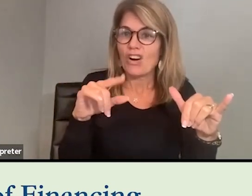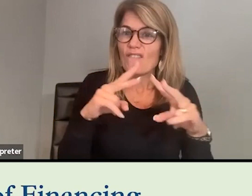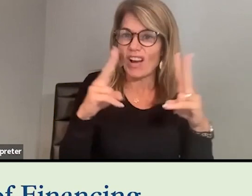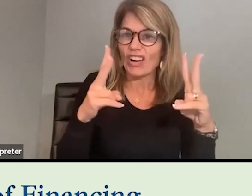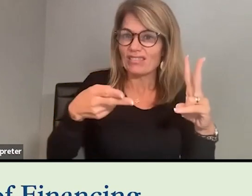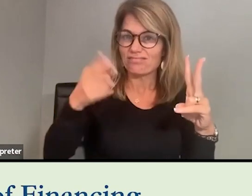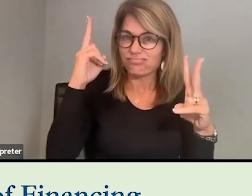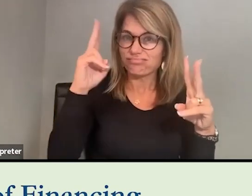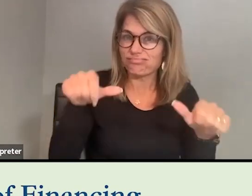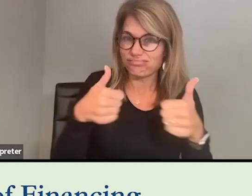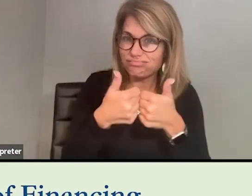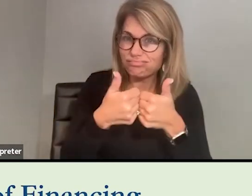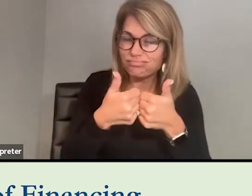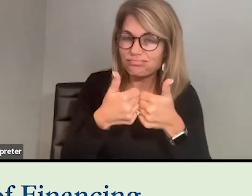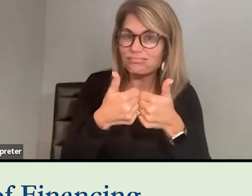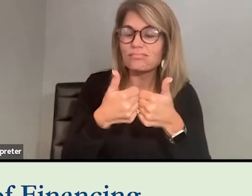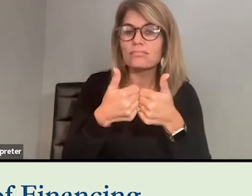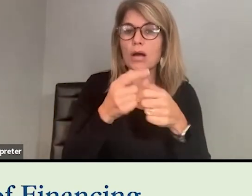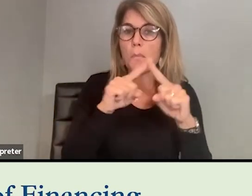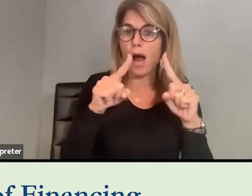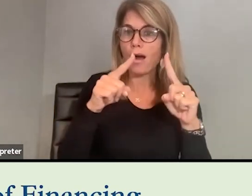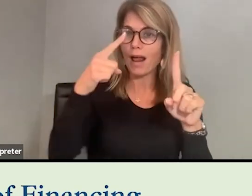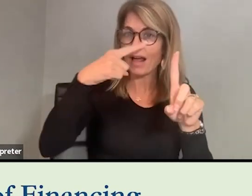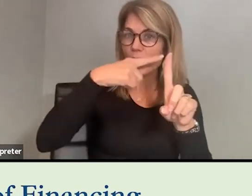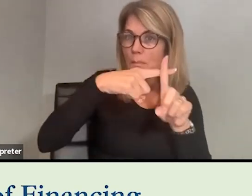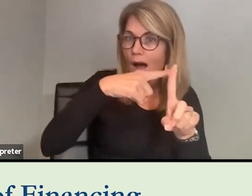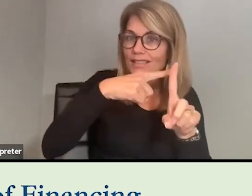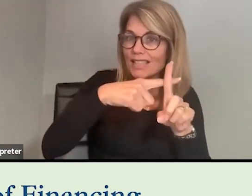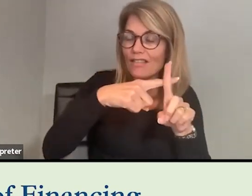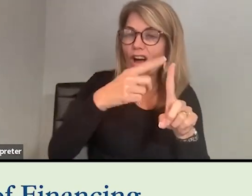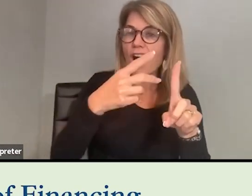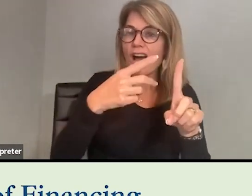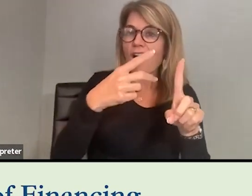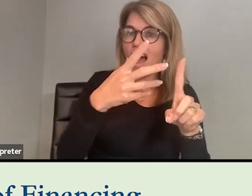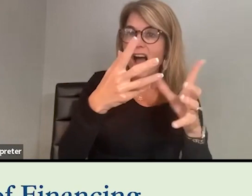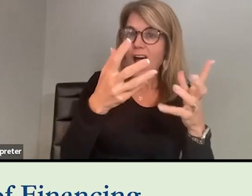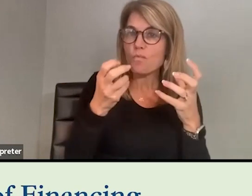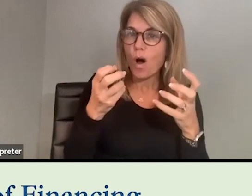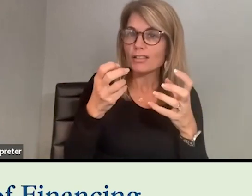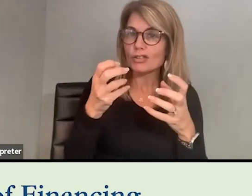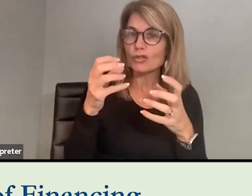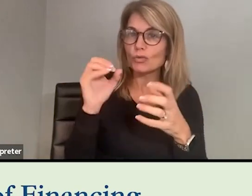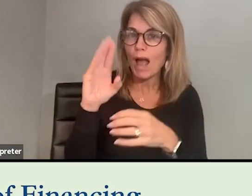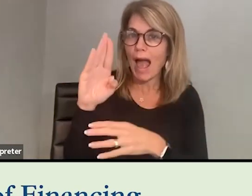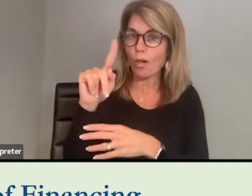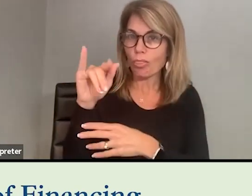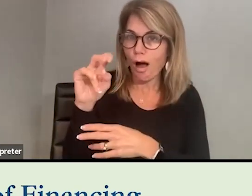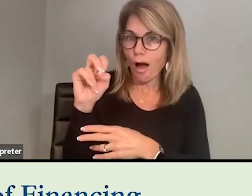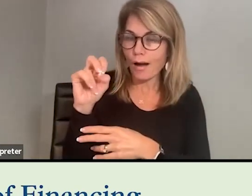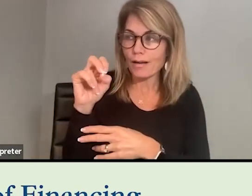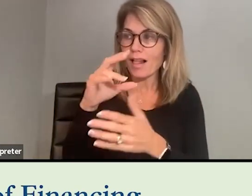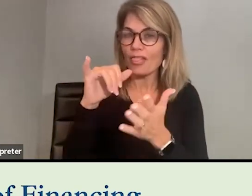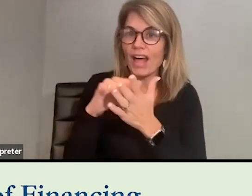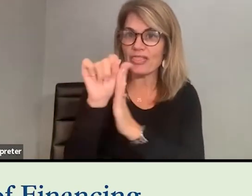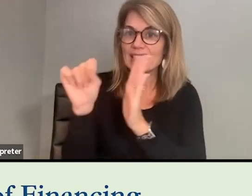But I also, on the same positive note, would like to outline that many of the states that we work with regularly, and we have regular